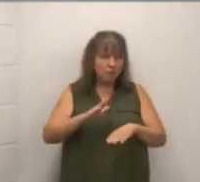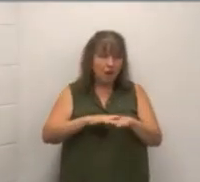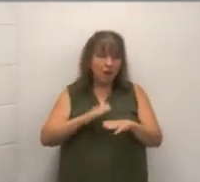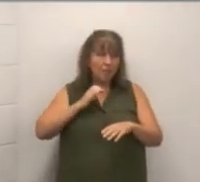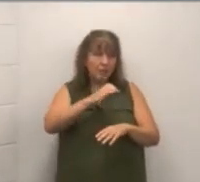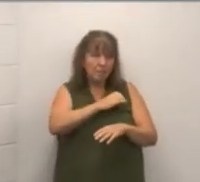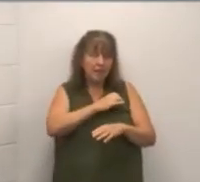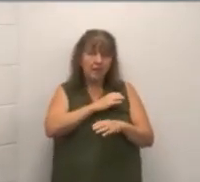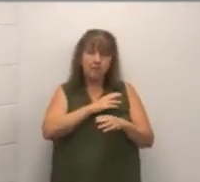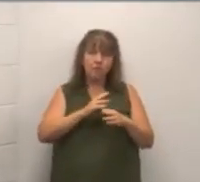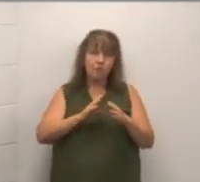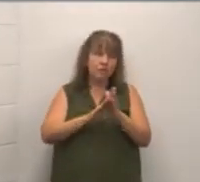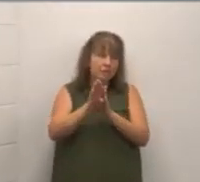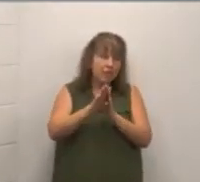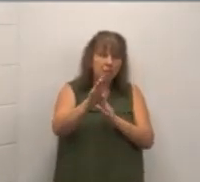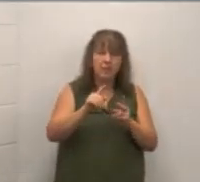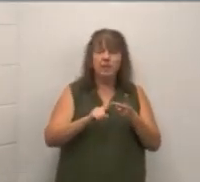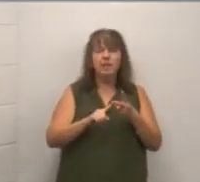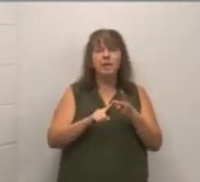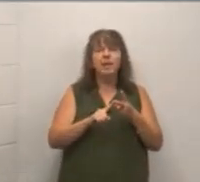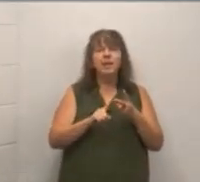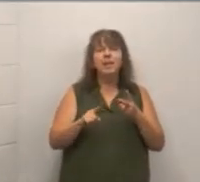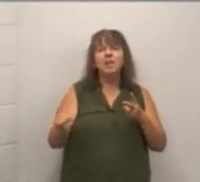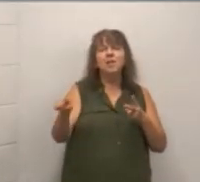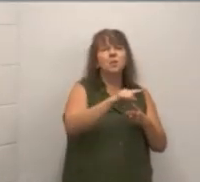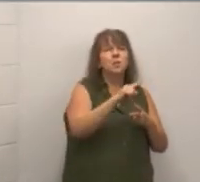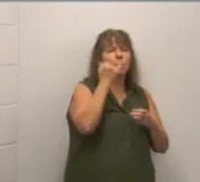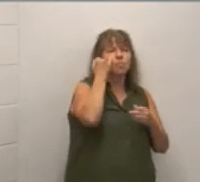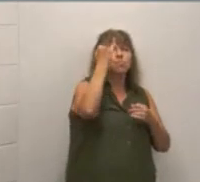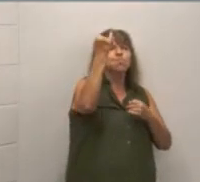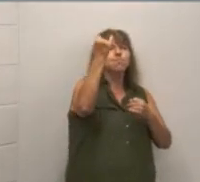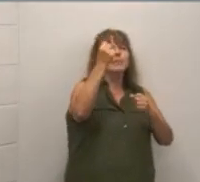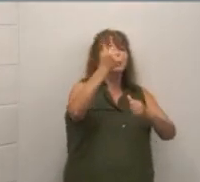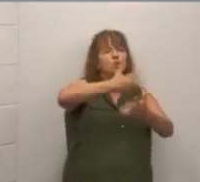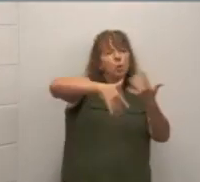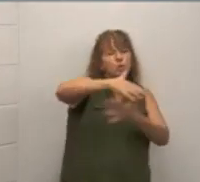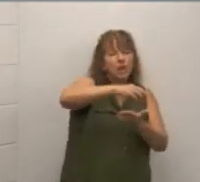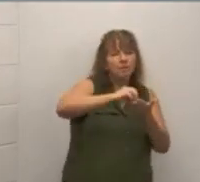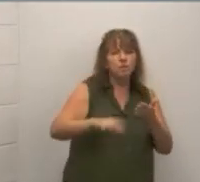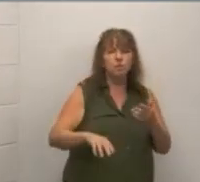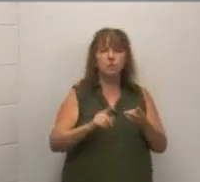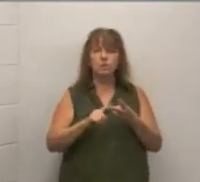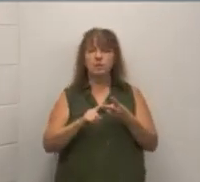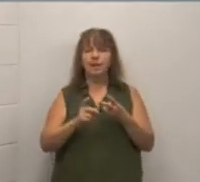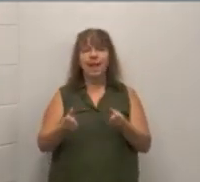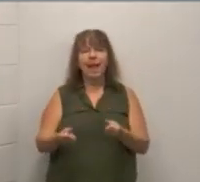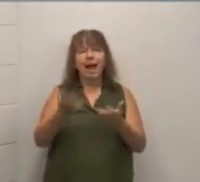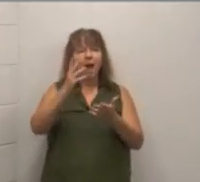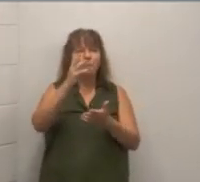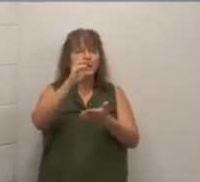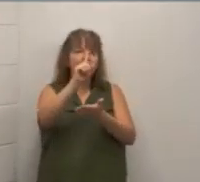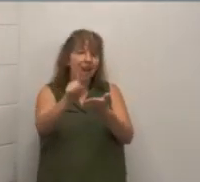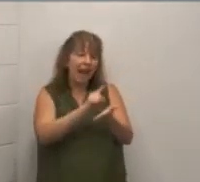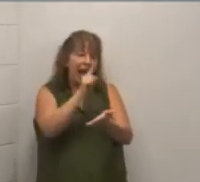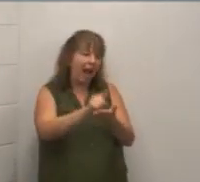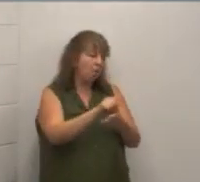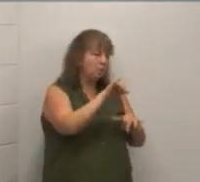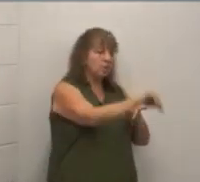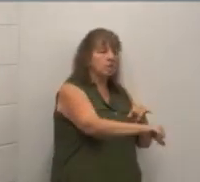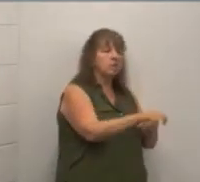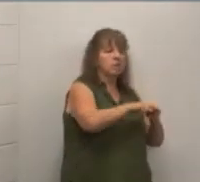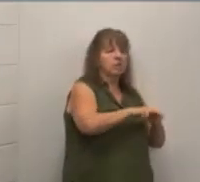models? How do you envision a child socializing in this setting? How many hours do you envision a child sitting at their desk during the school